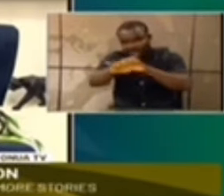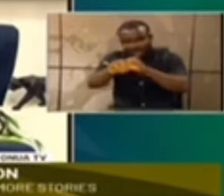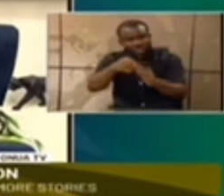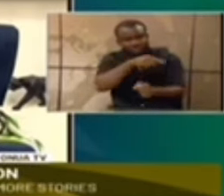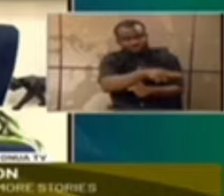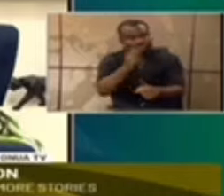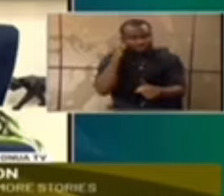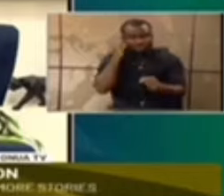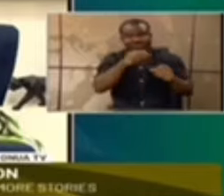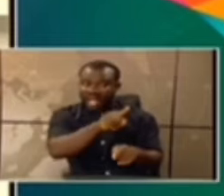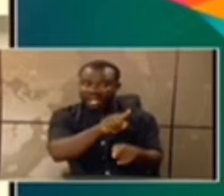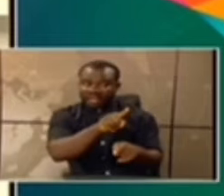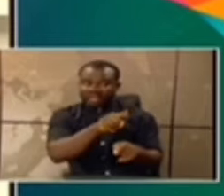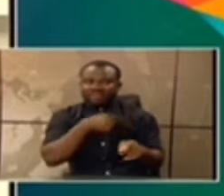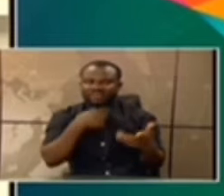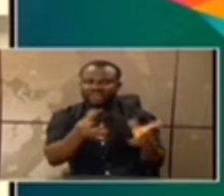Gana fa fe much as eh.